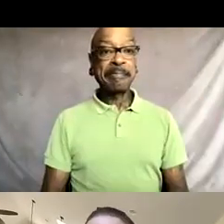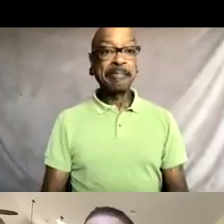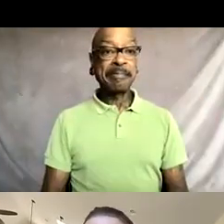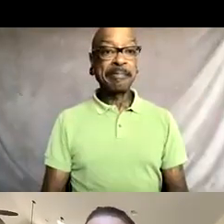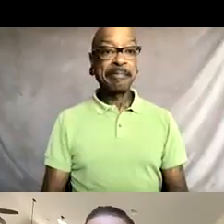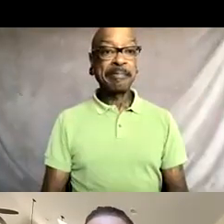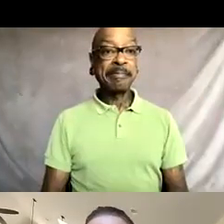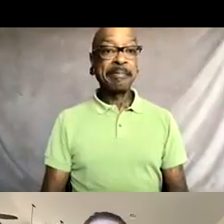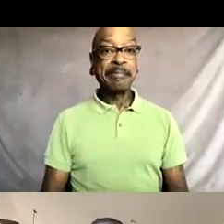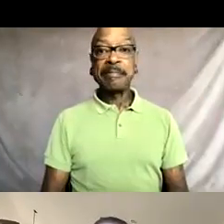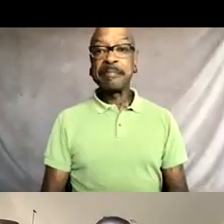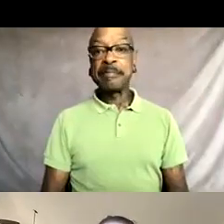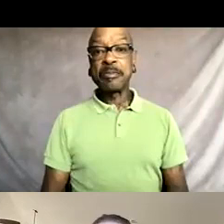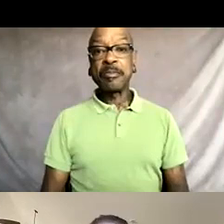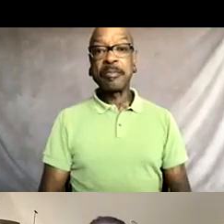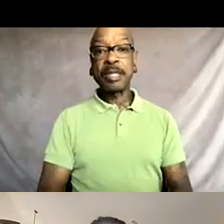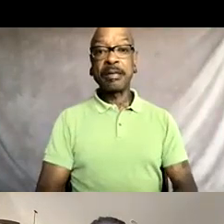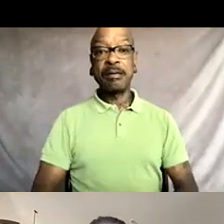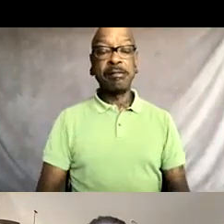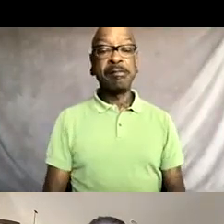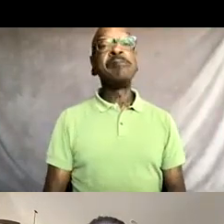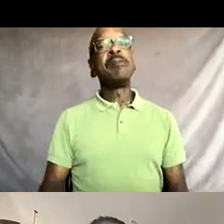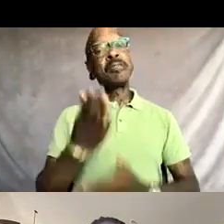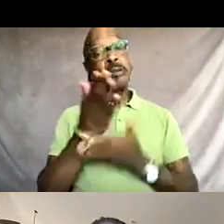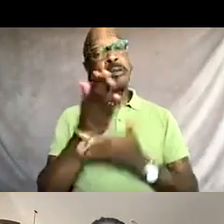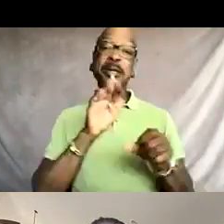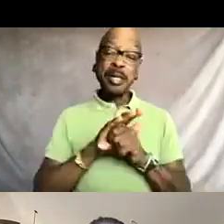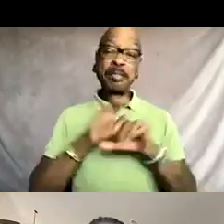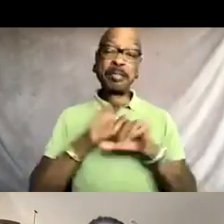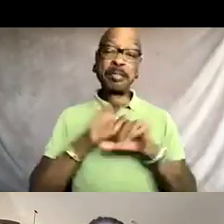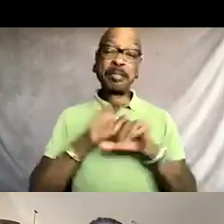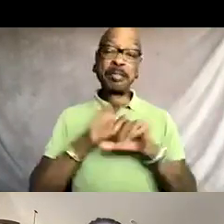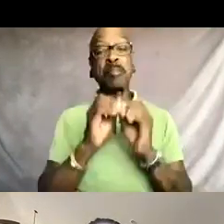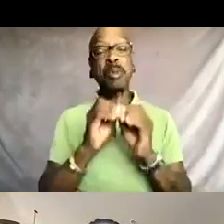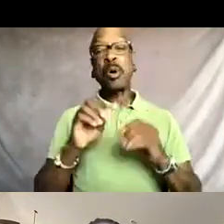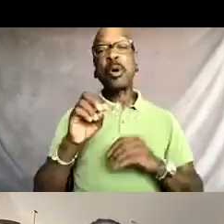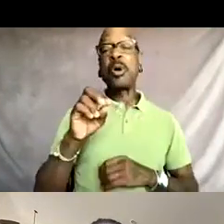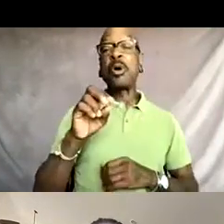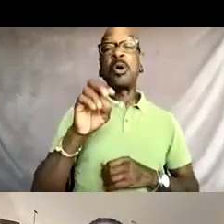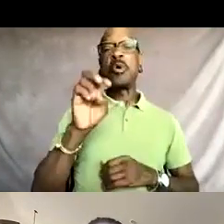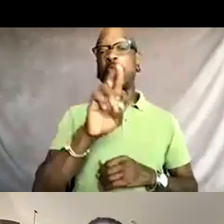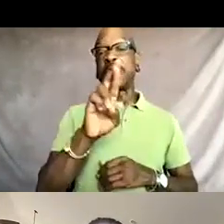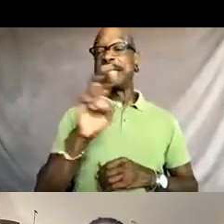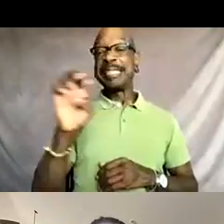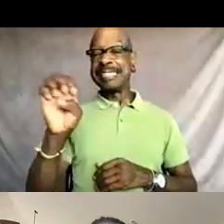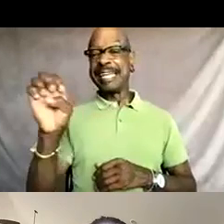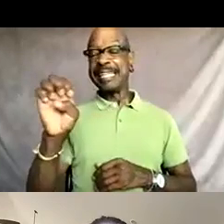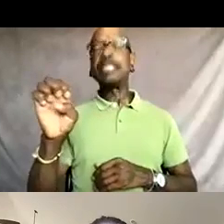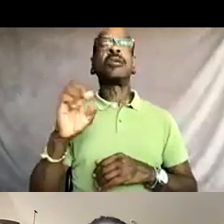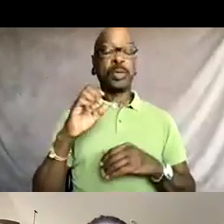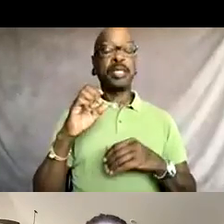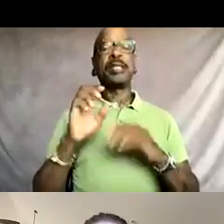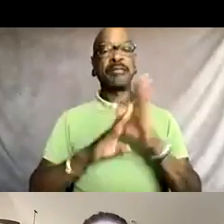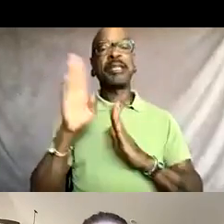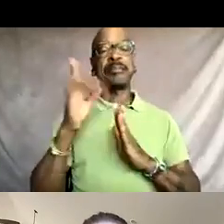So, and yeah, part of our commitment to doing more real estate work is we started this project called the Radical Real Estate Law School,